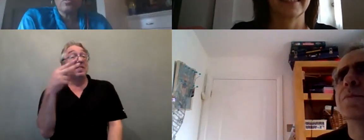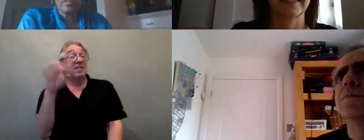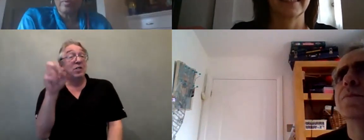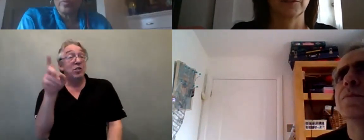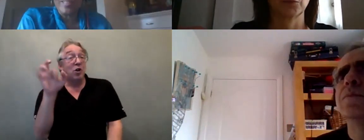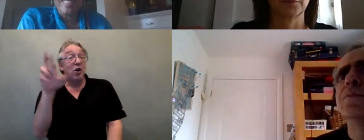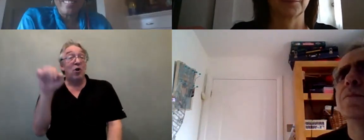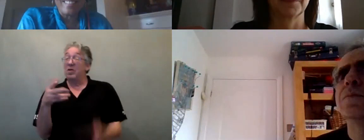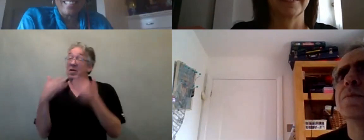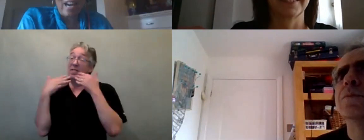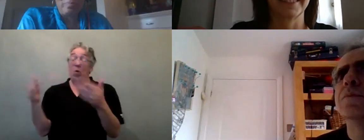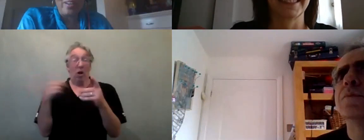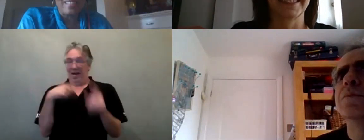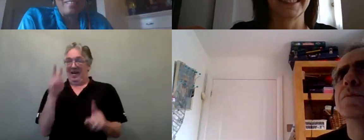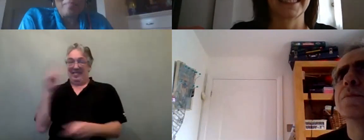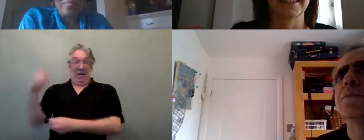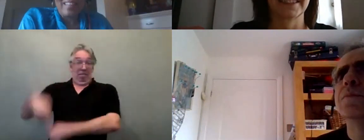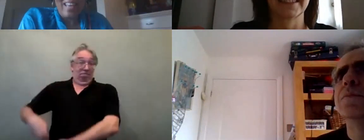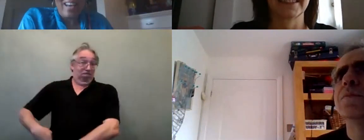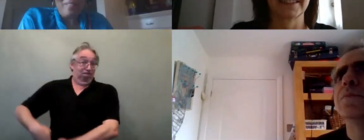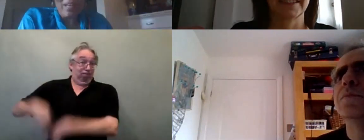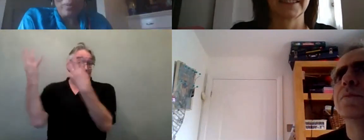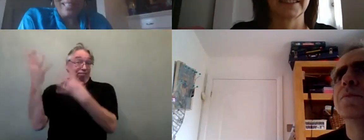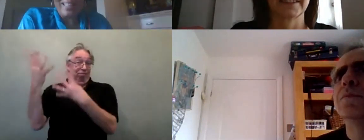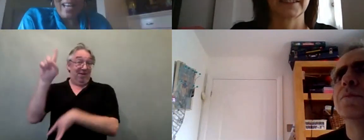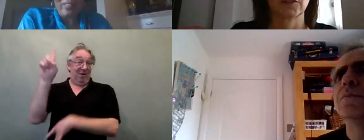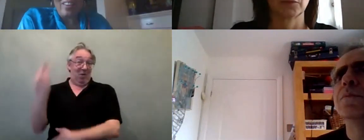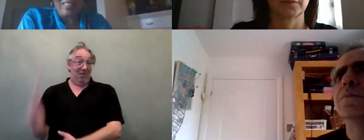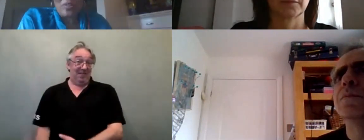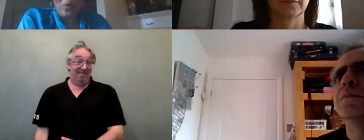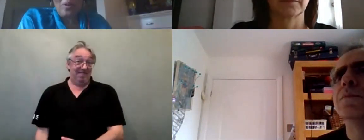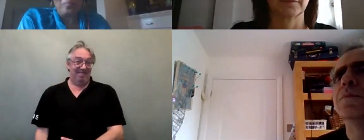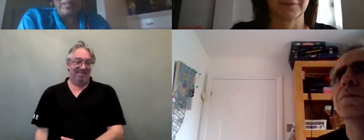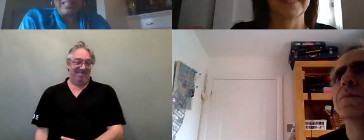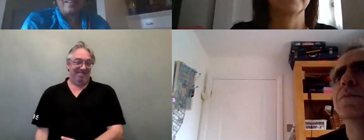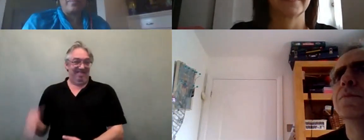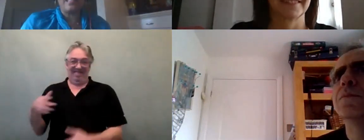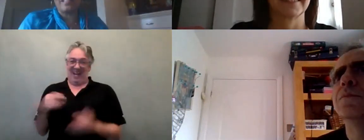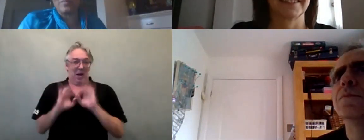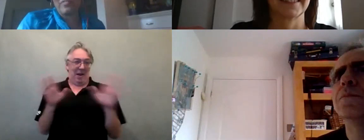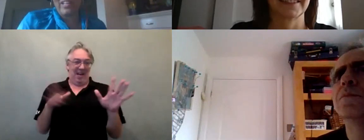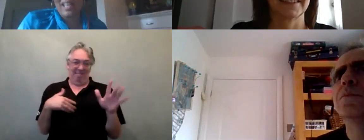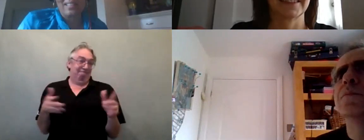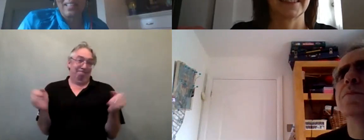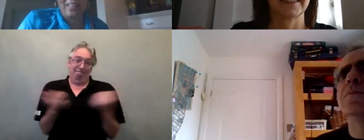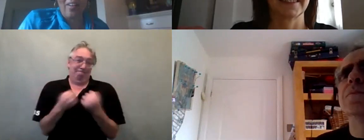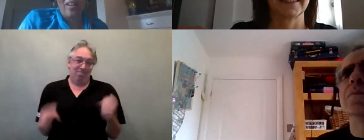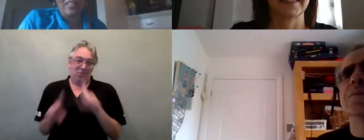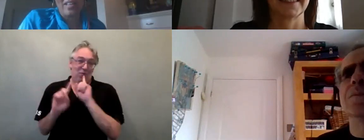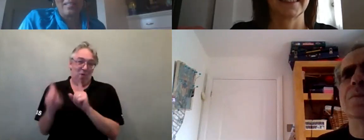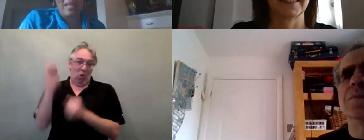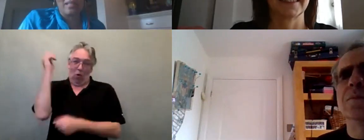a huge number of questions in the chat box that we clearly haven't gotten to all, but it's been fantastic